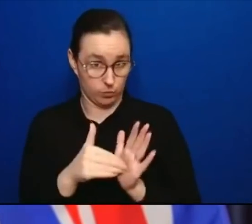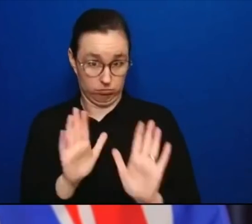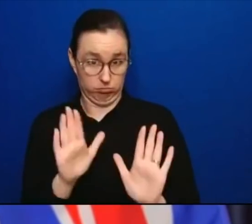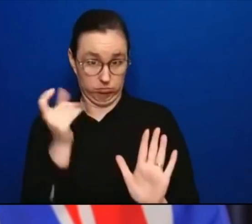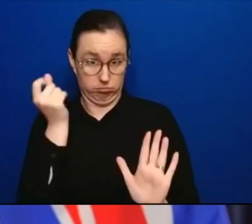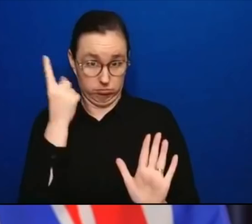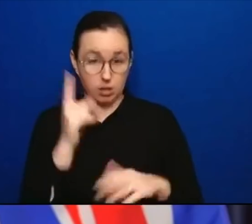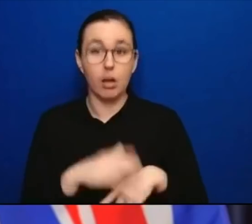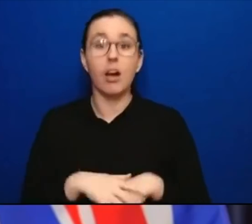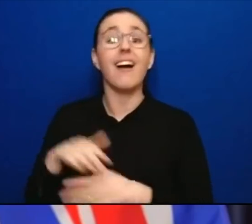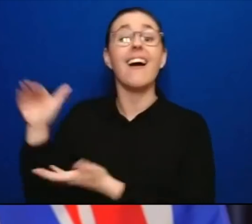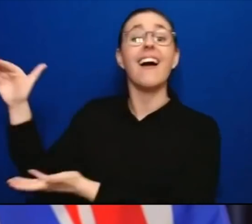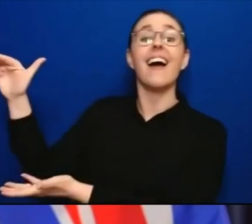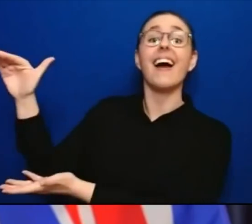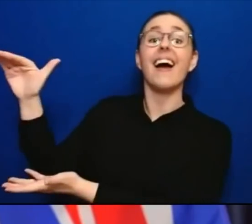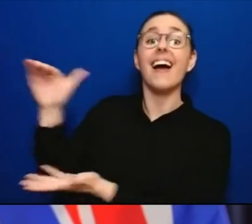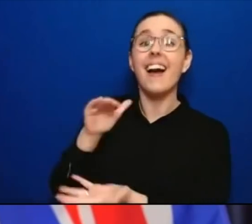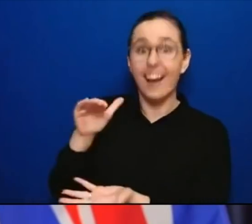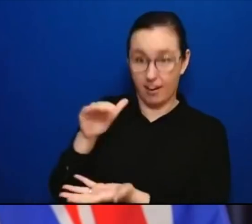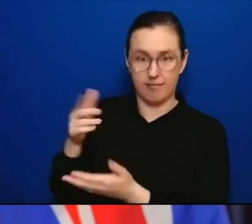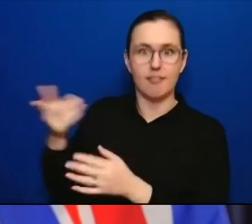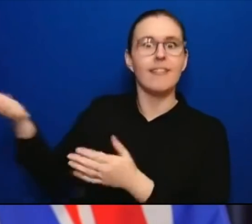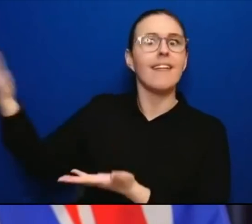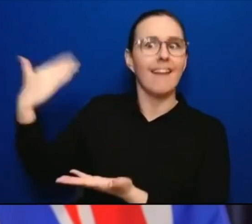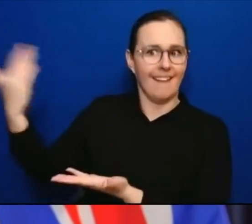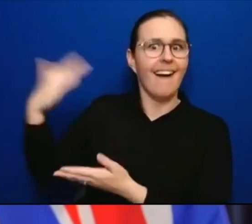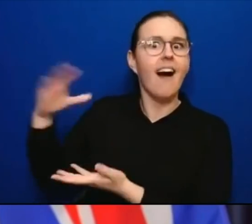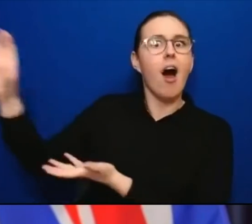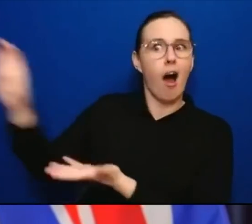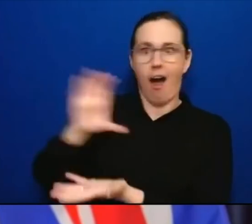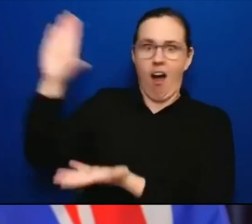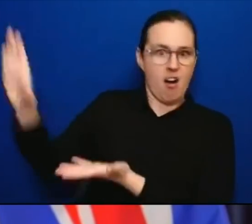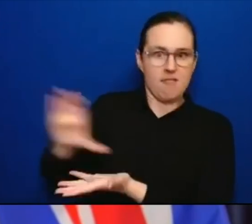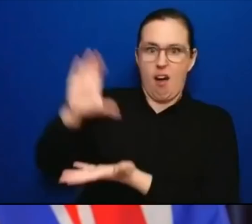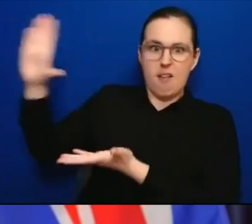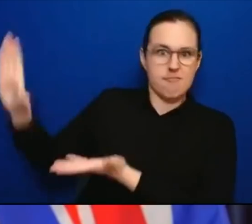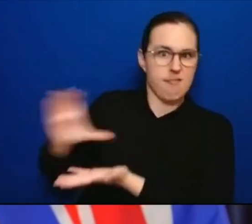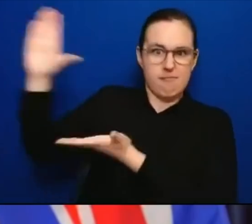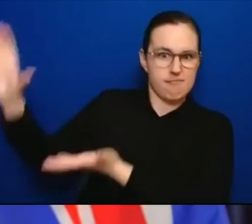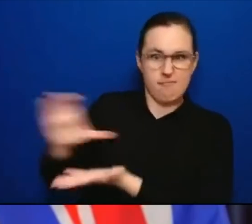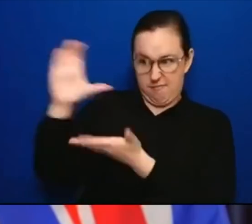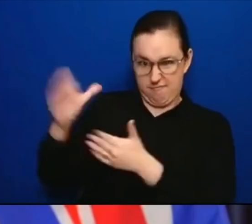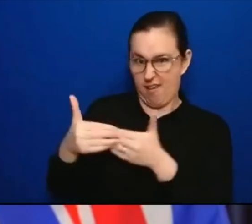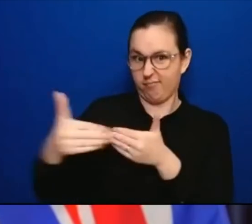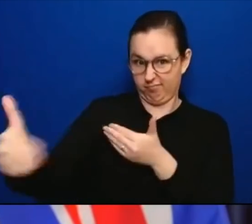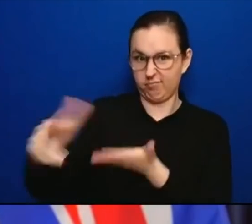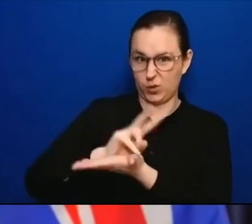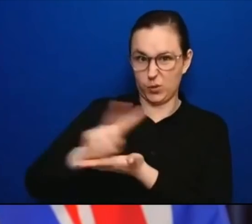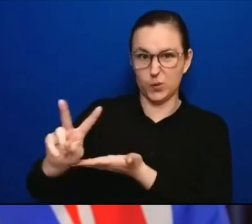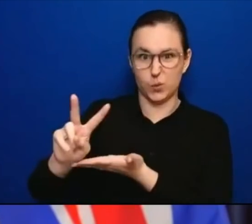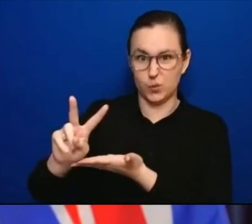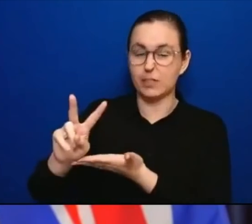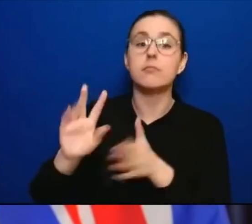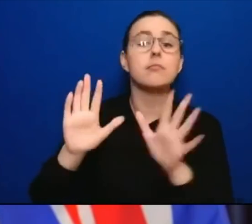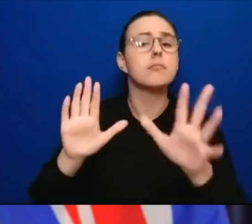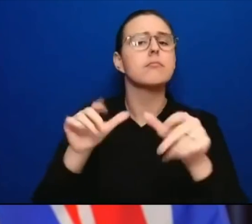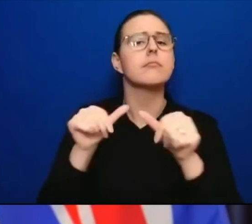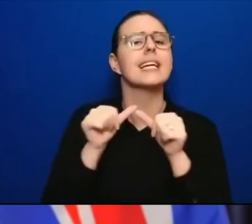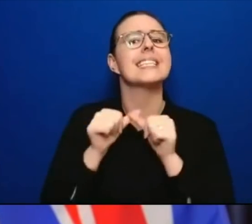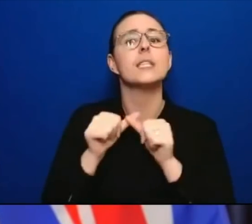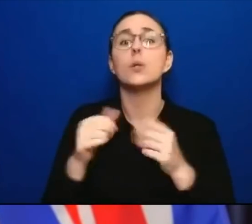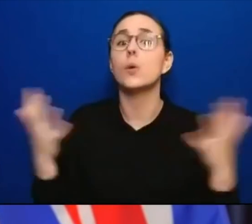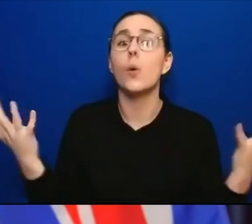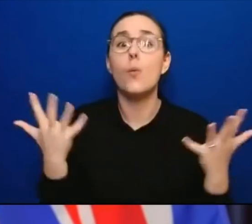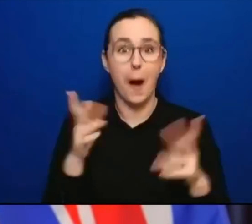25,652,000. Clearly, the supply of tests to BC is ramping up quickly in the 2 weeks ahead. We need